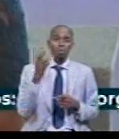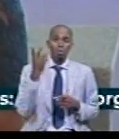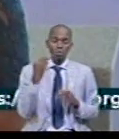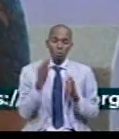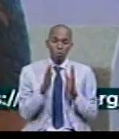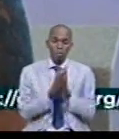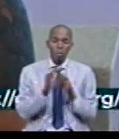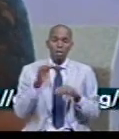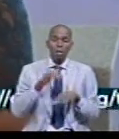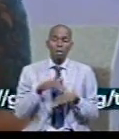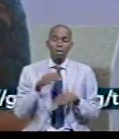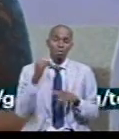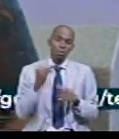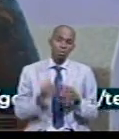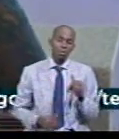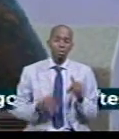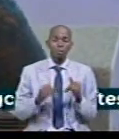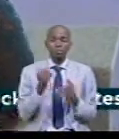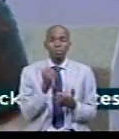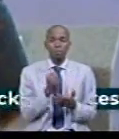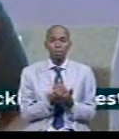final prayer, and